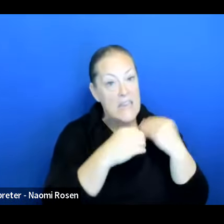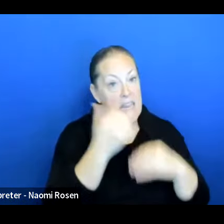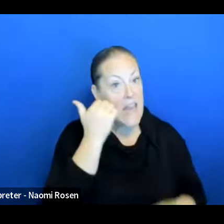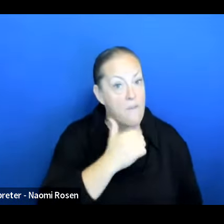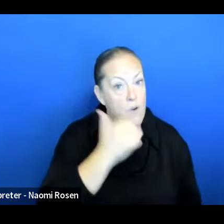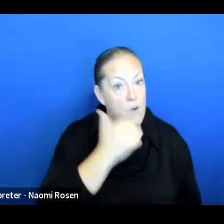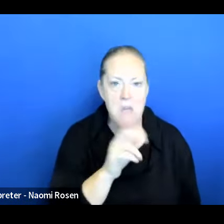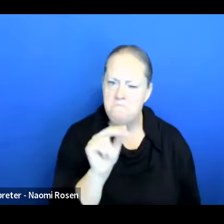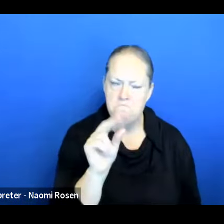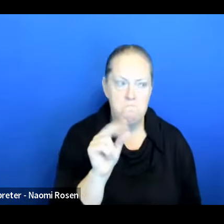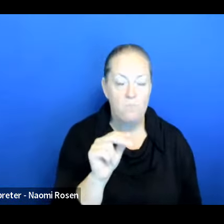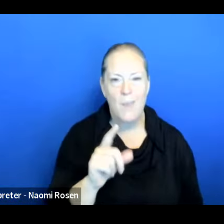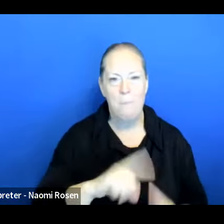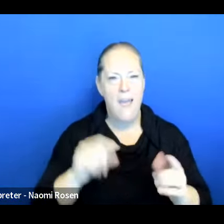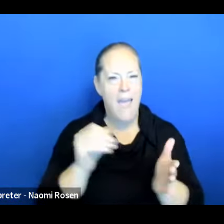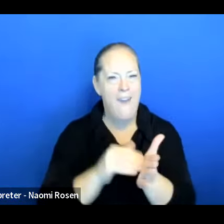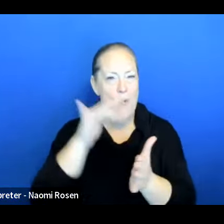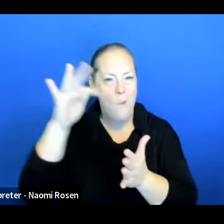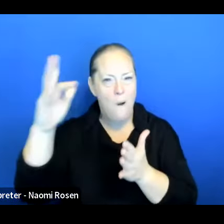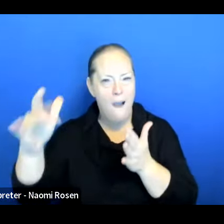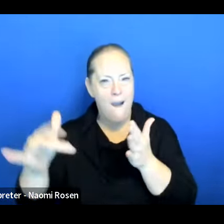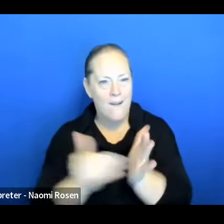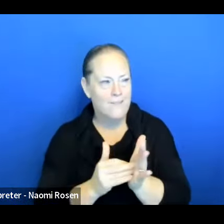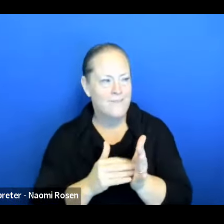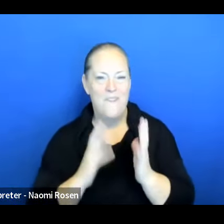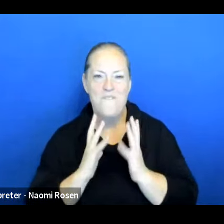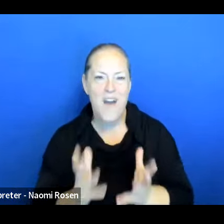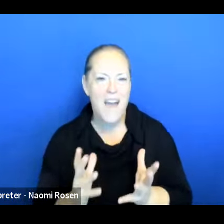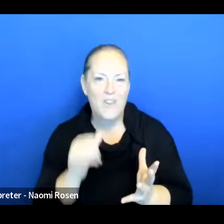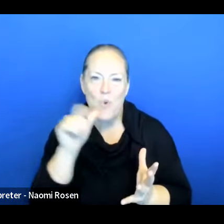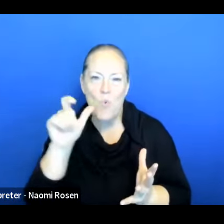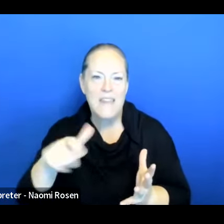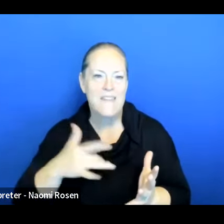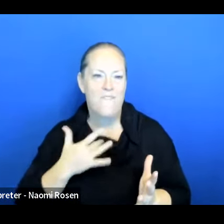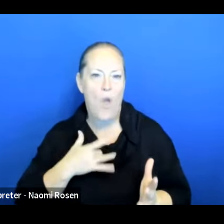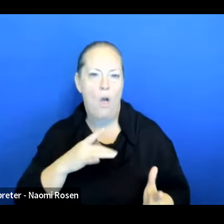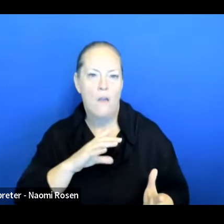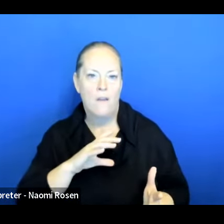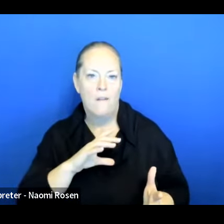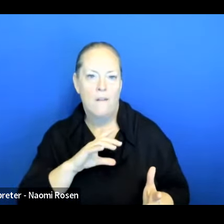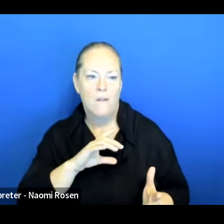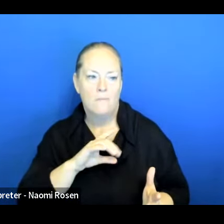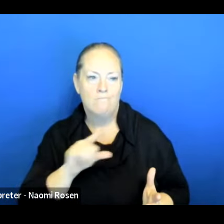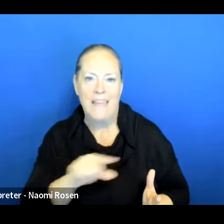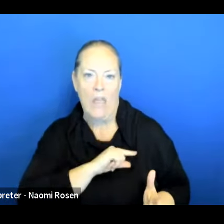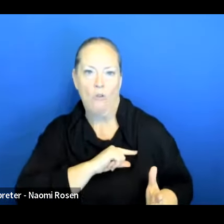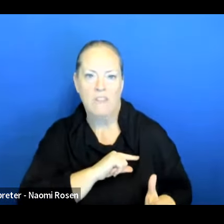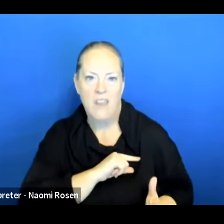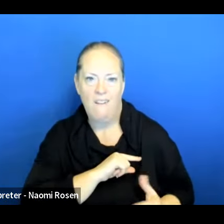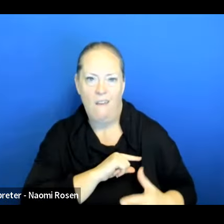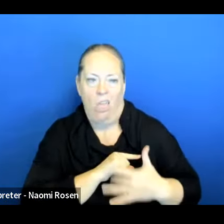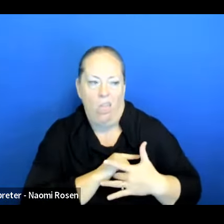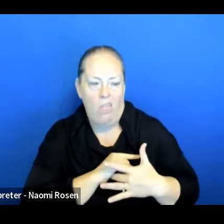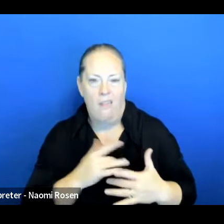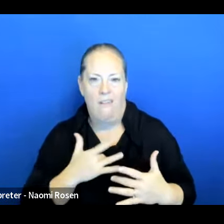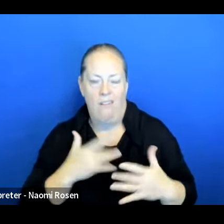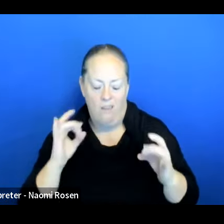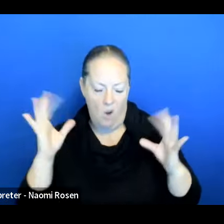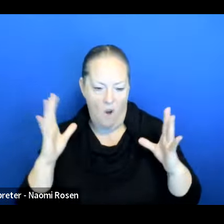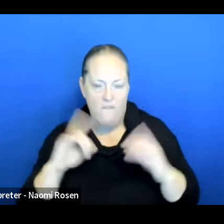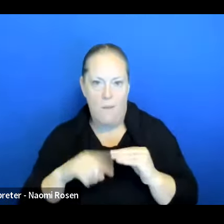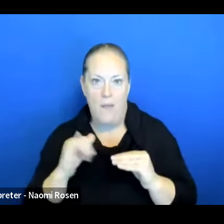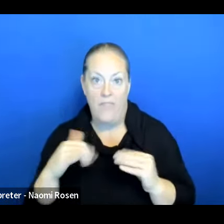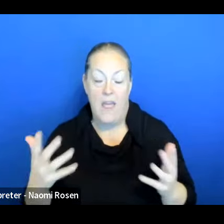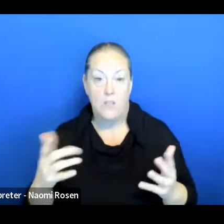but if you have it once, you shouldn't be feeling guilty about that. And I think that's an important thing to bring up